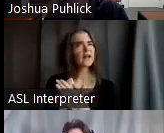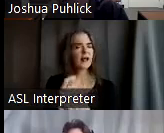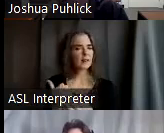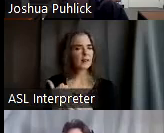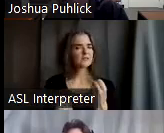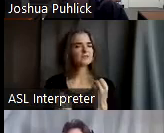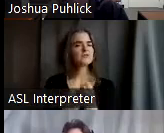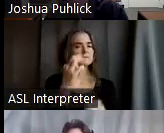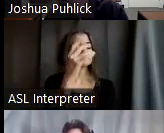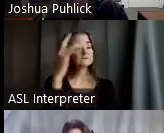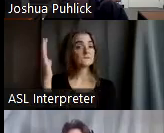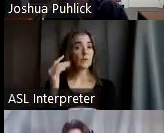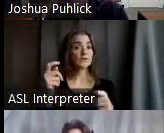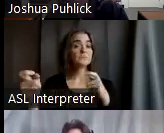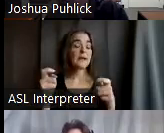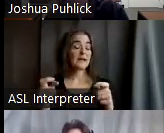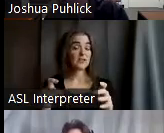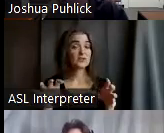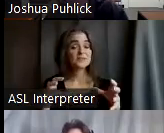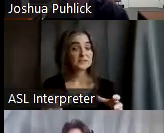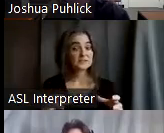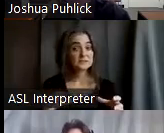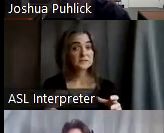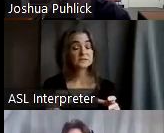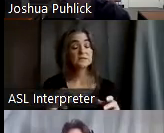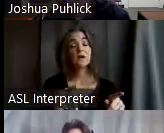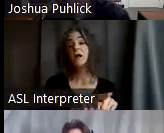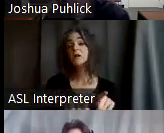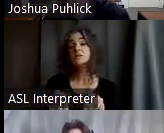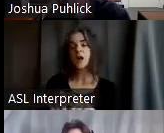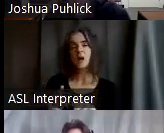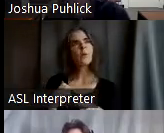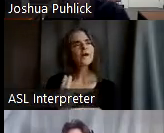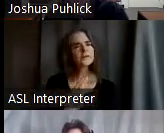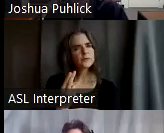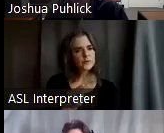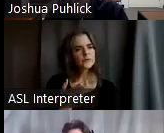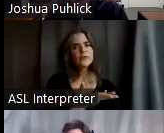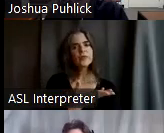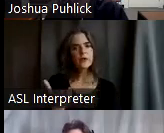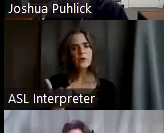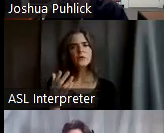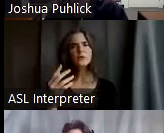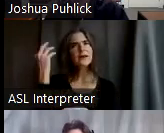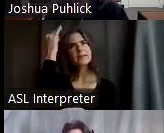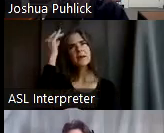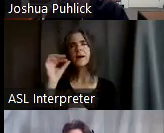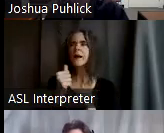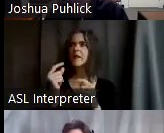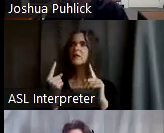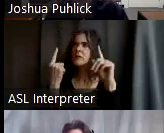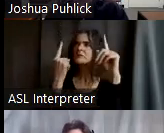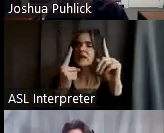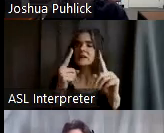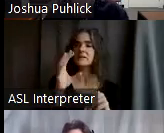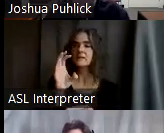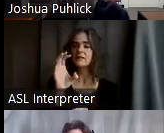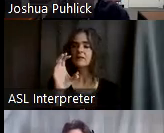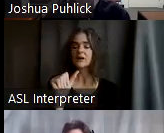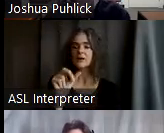And I also use these when I think about other objectives, such as carbon